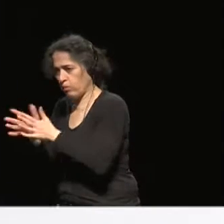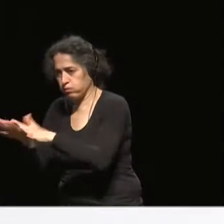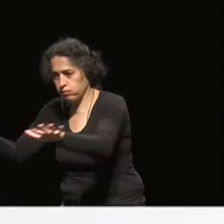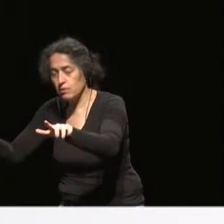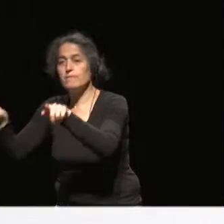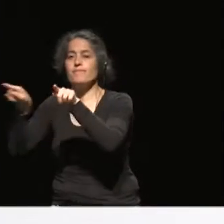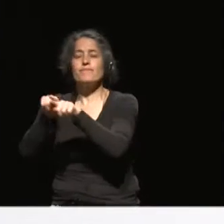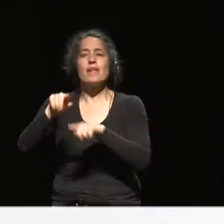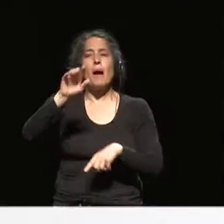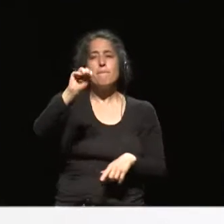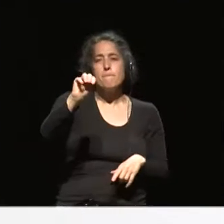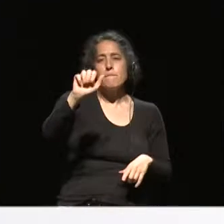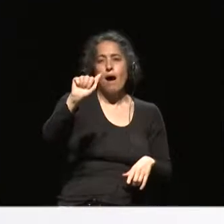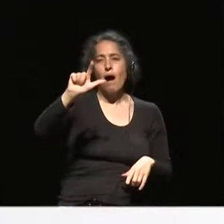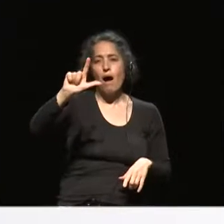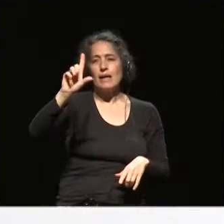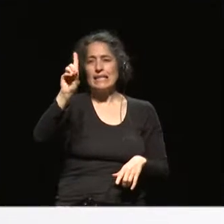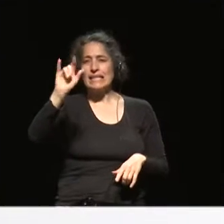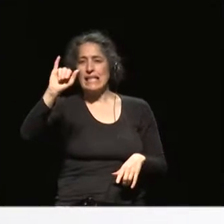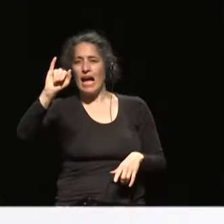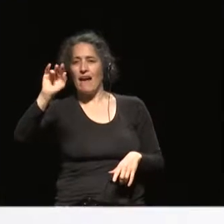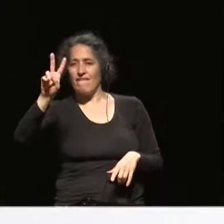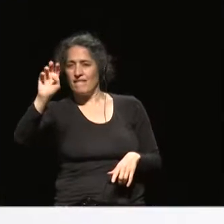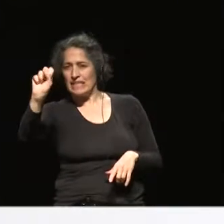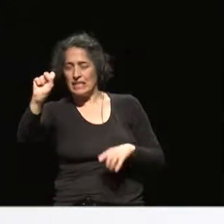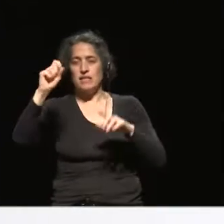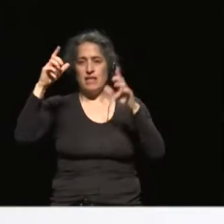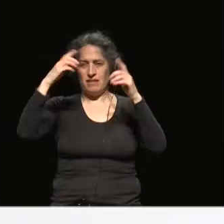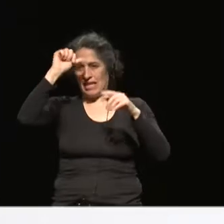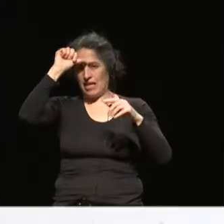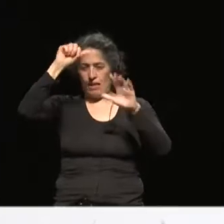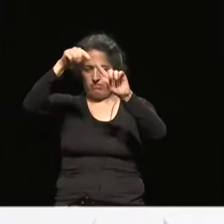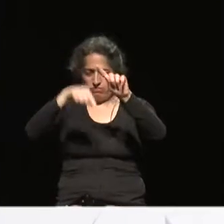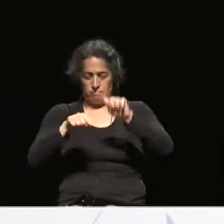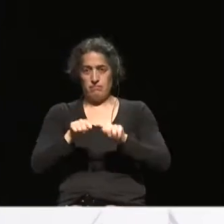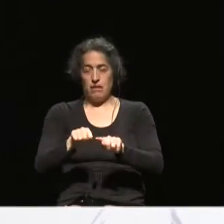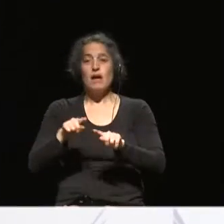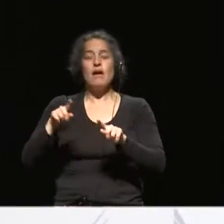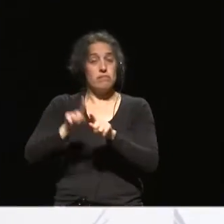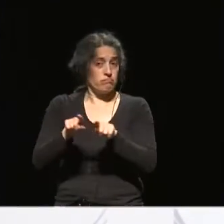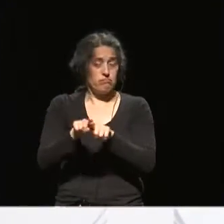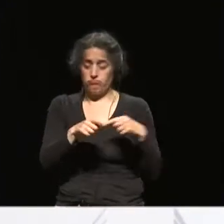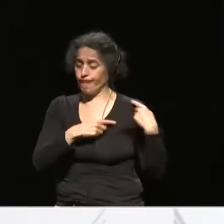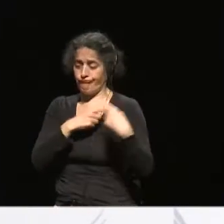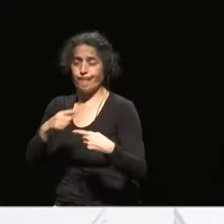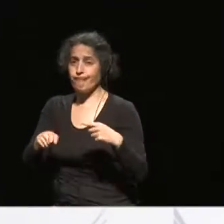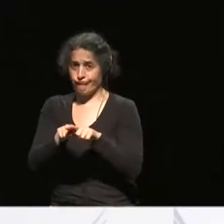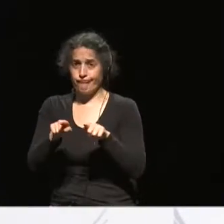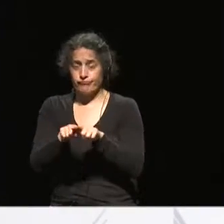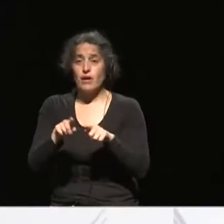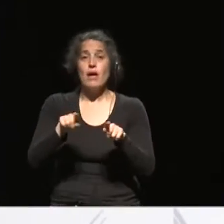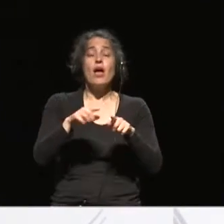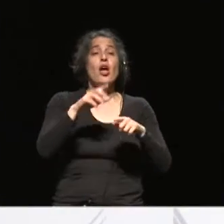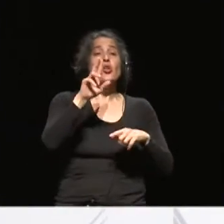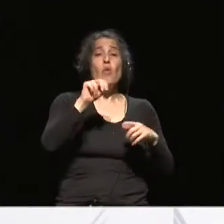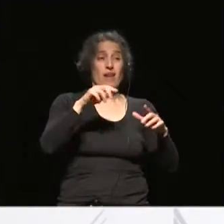critical. The work that we do as an international community very often is about trading, for example, with the United Nations Office on Drugs and Crime.